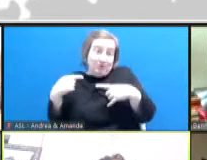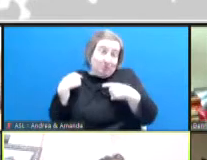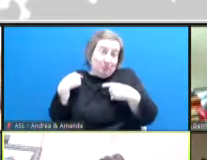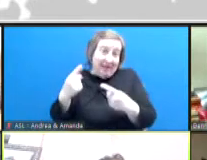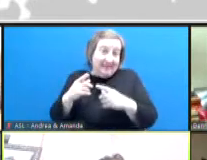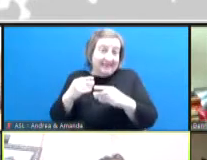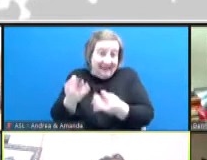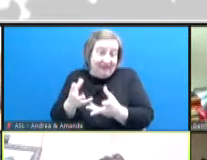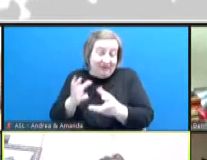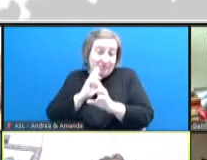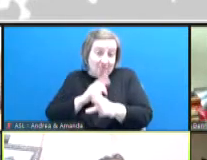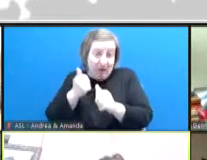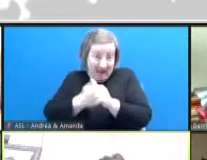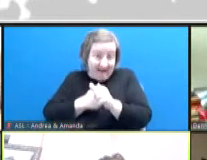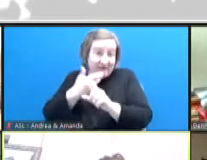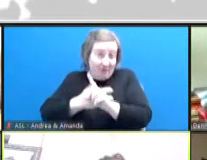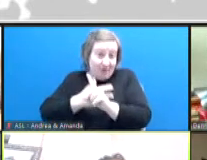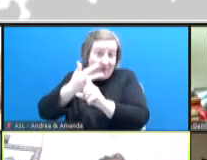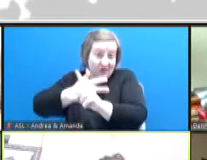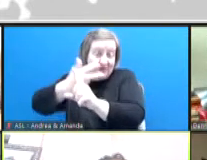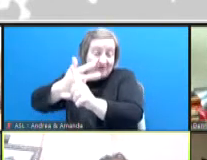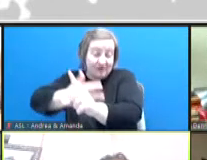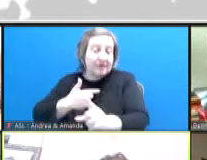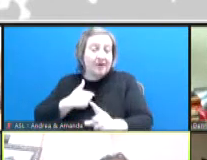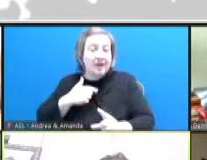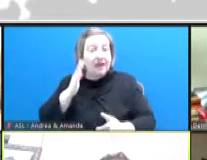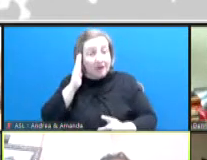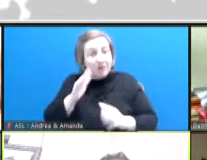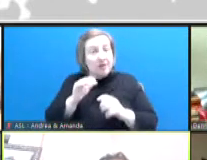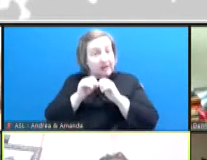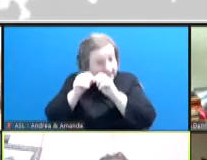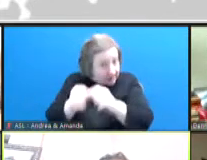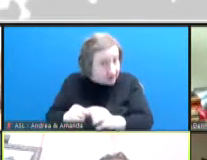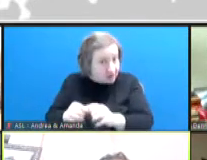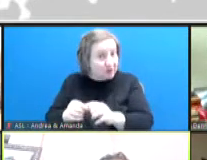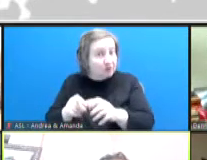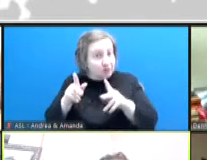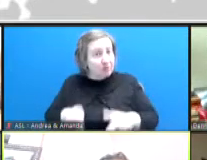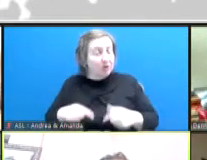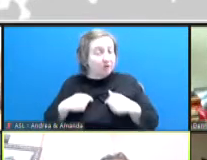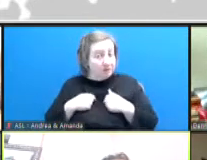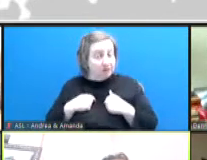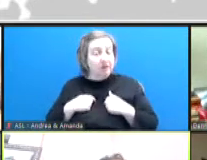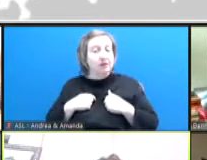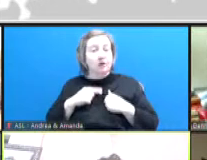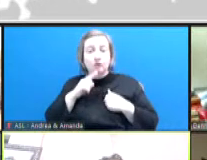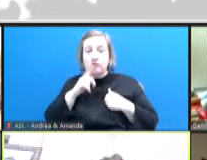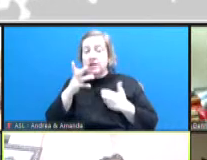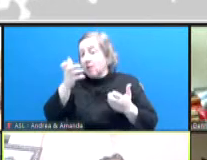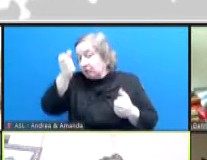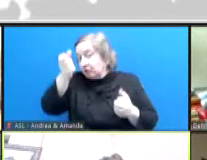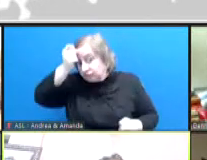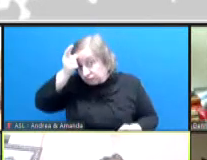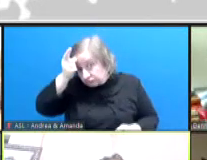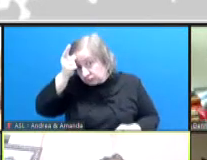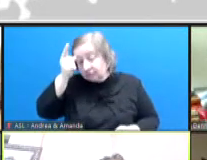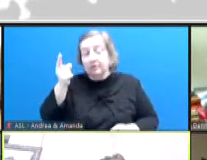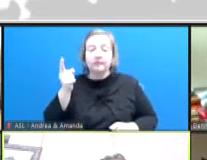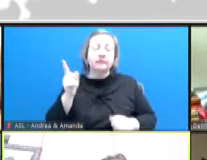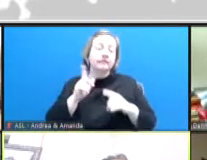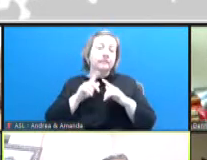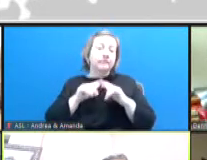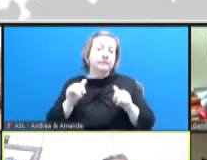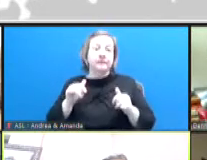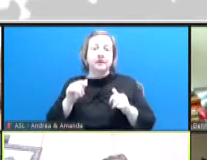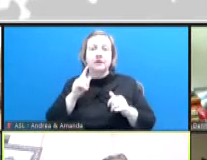quarter. And I know I'll continue to be a person who really wants to understand, but you know, it's